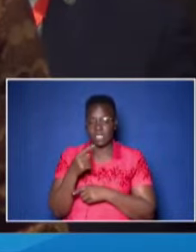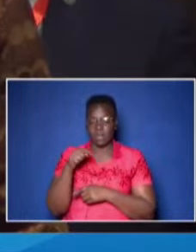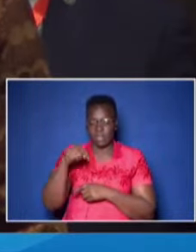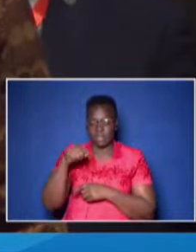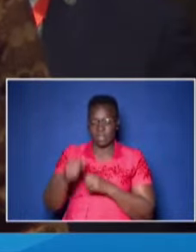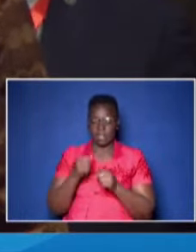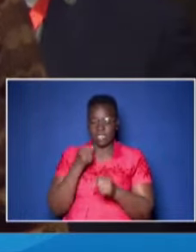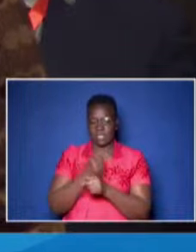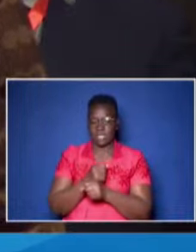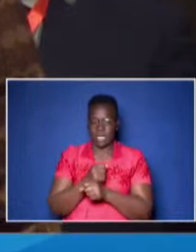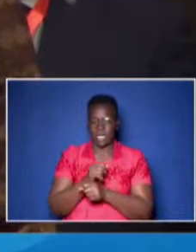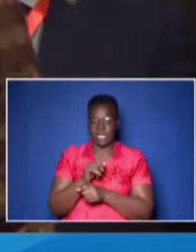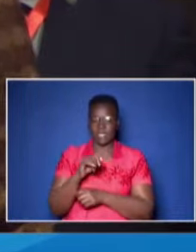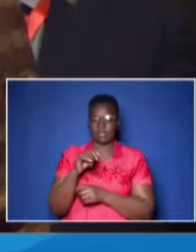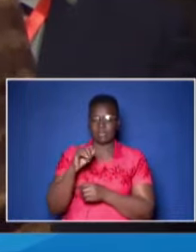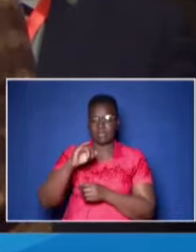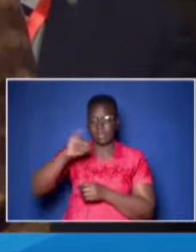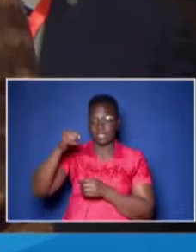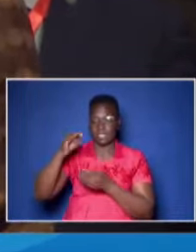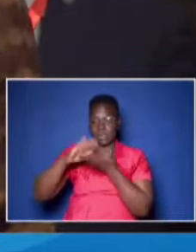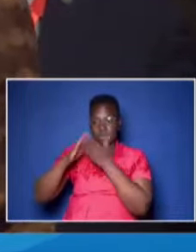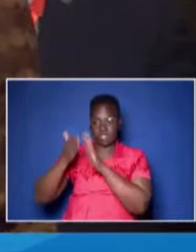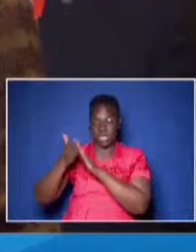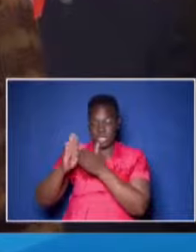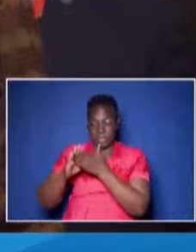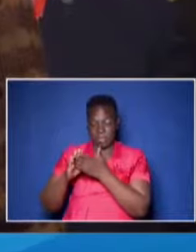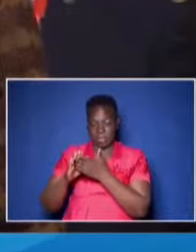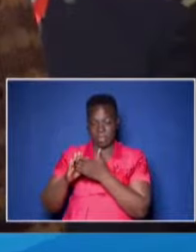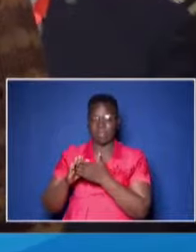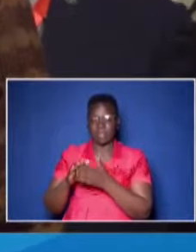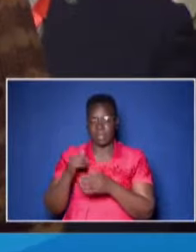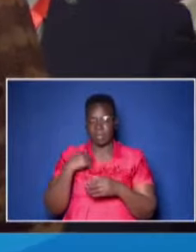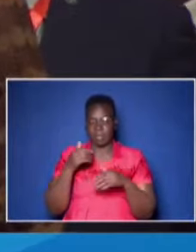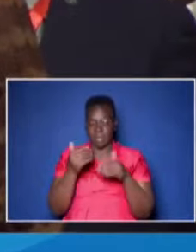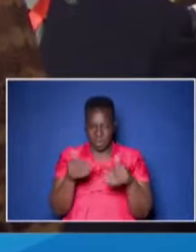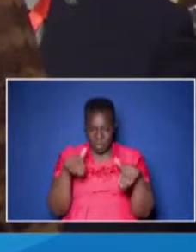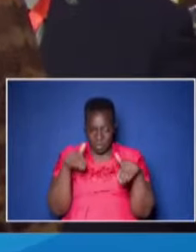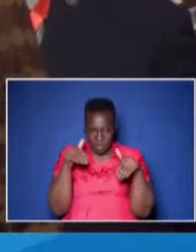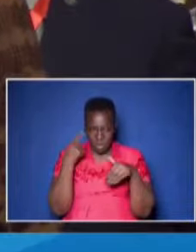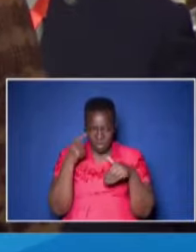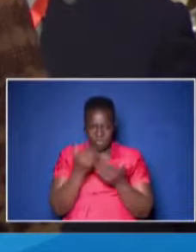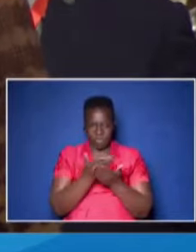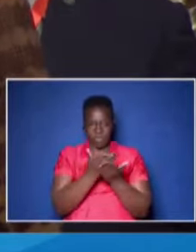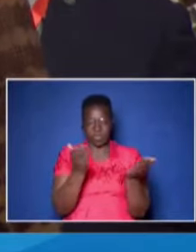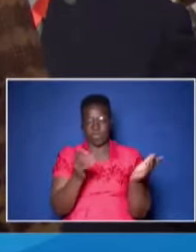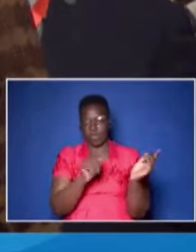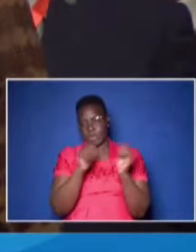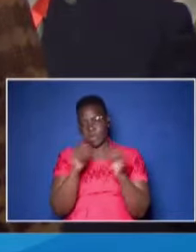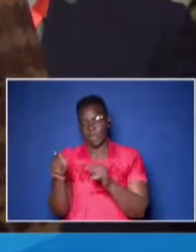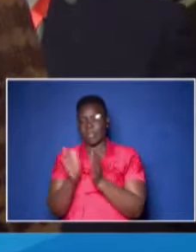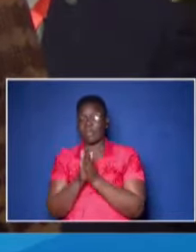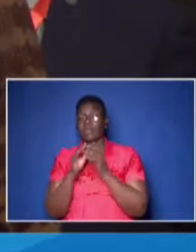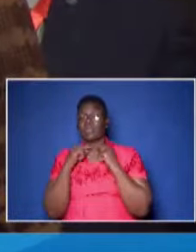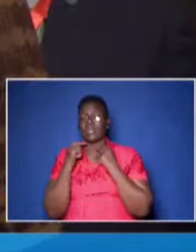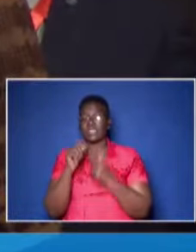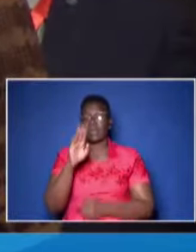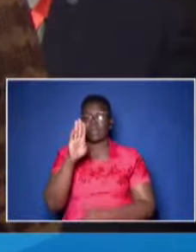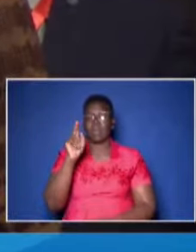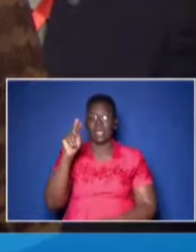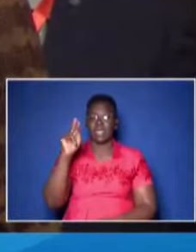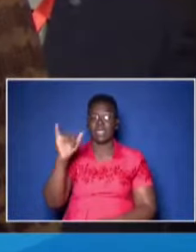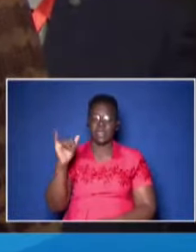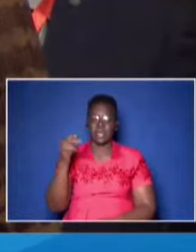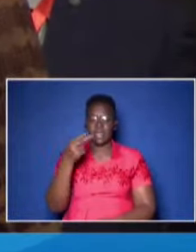in Jerusalem I'll be waiting for you there with Pastor Benny of